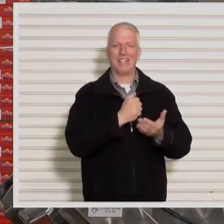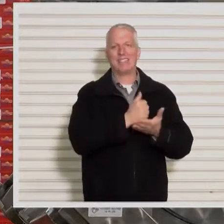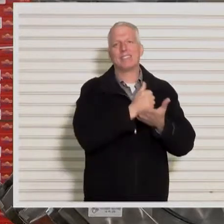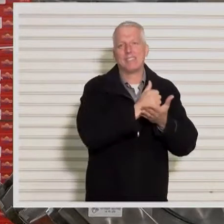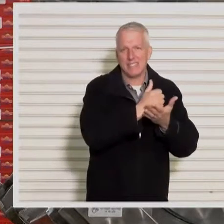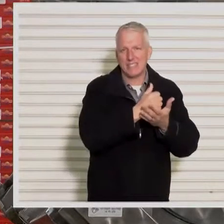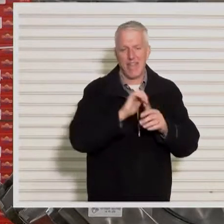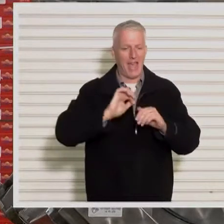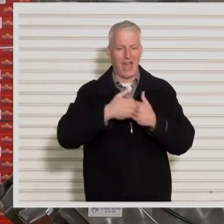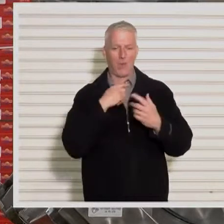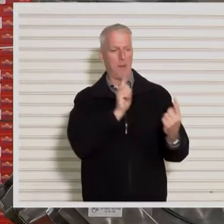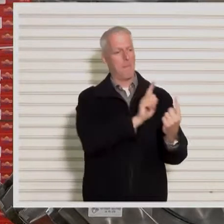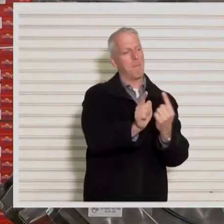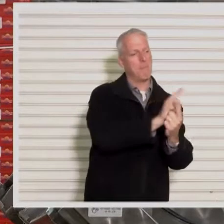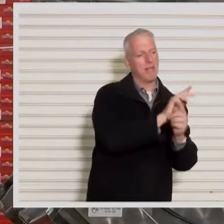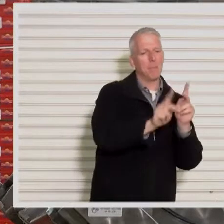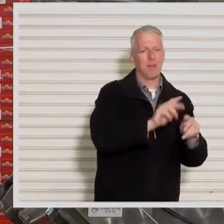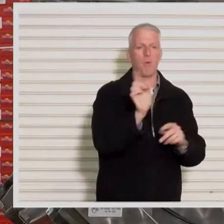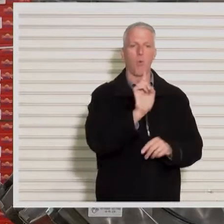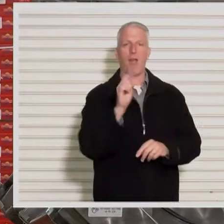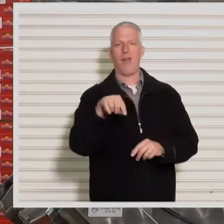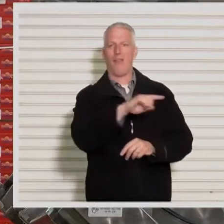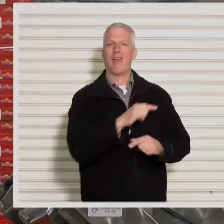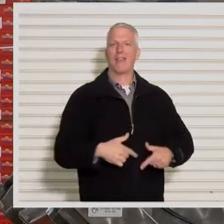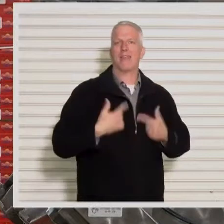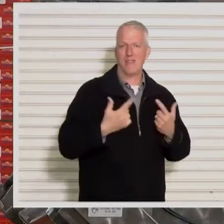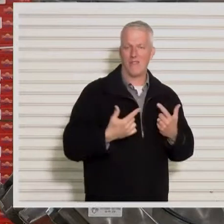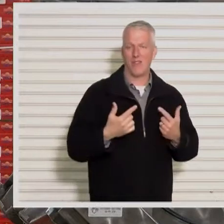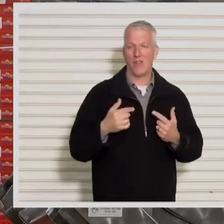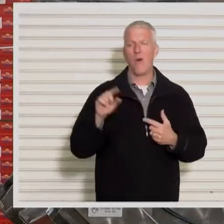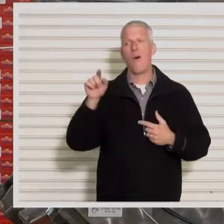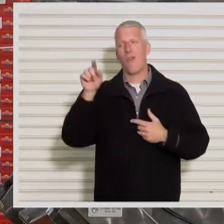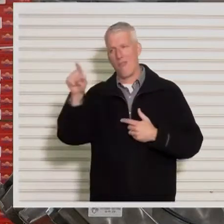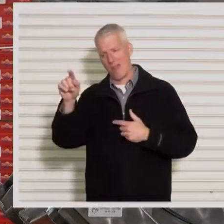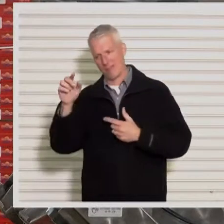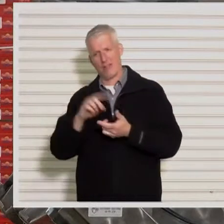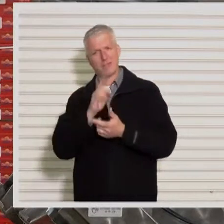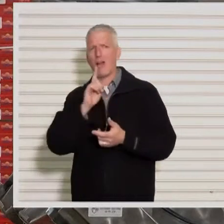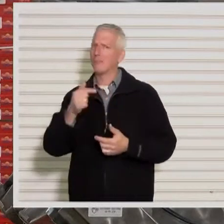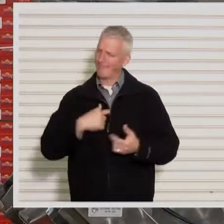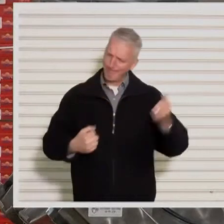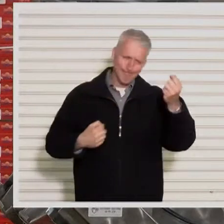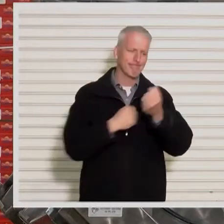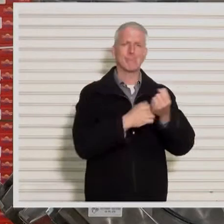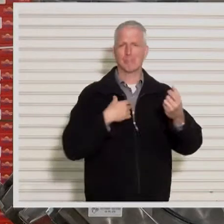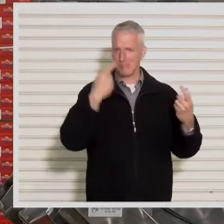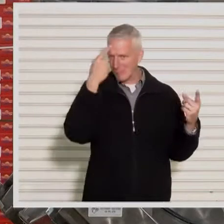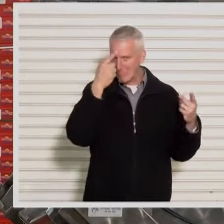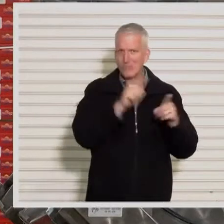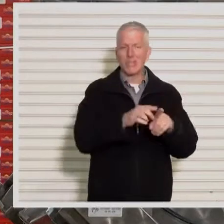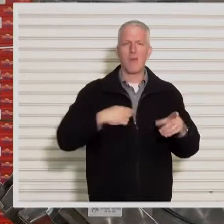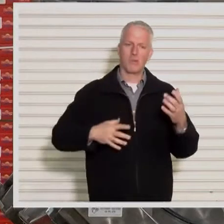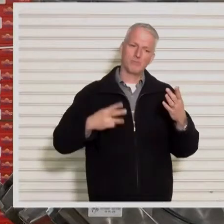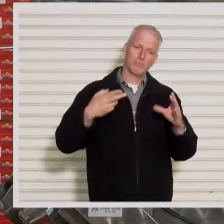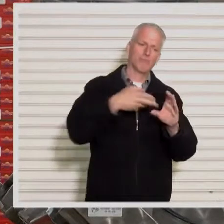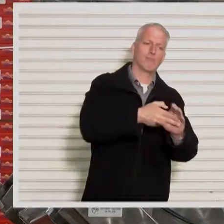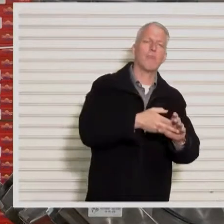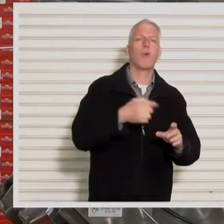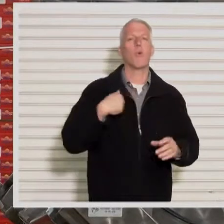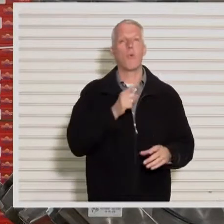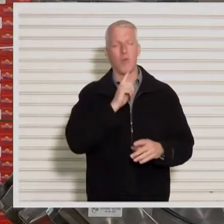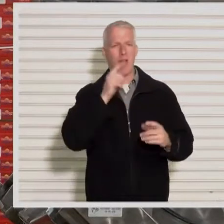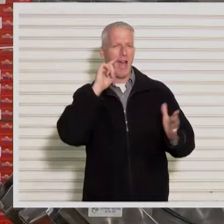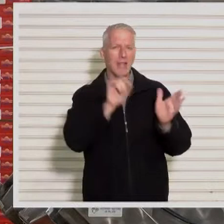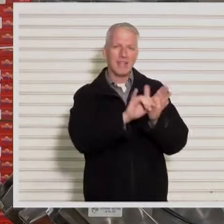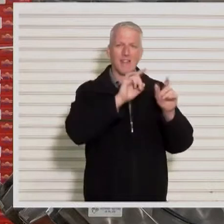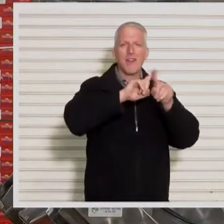and meet people where they are. And so Dr. Barzaga said, I'm in from the very beginning. We identified community-based